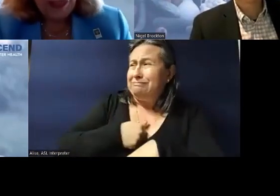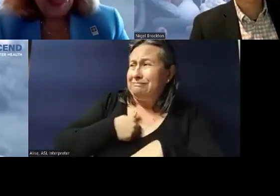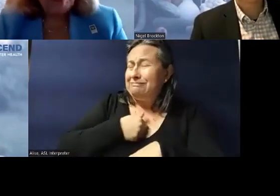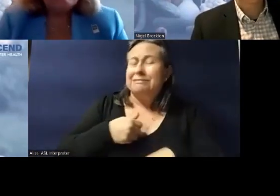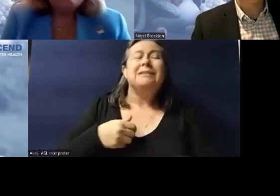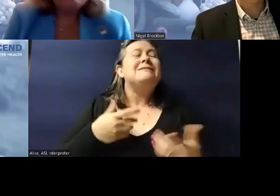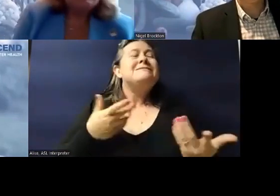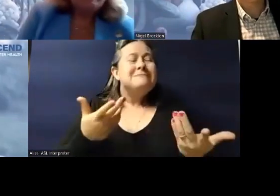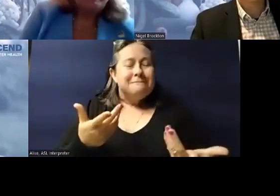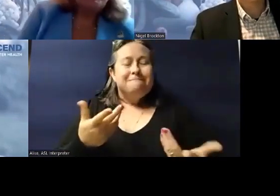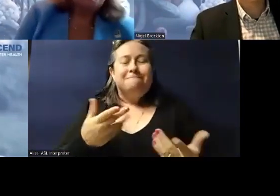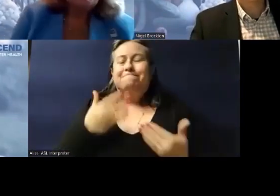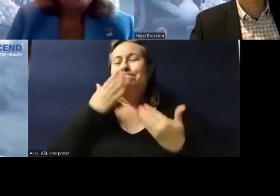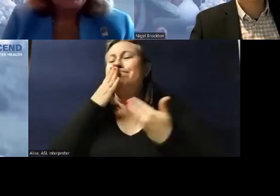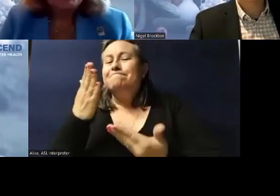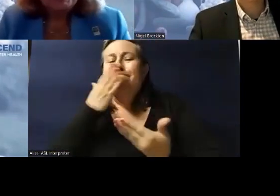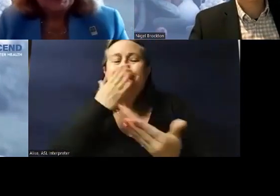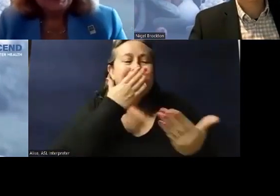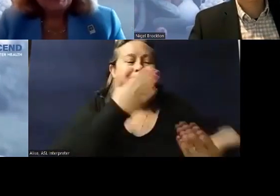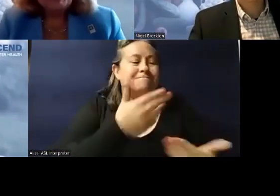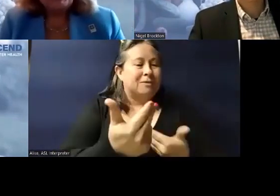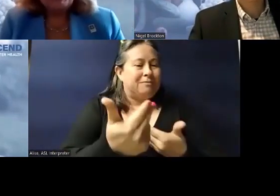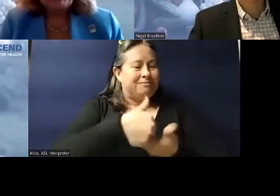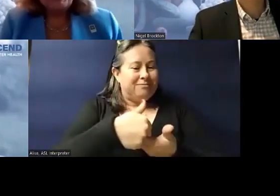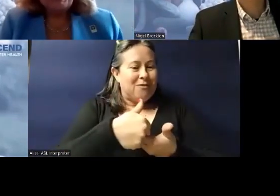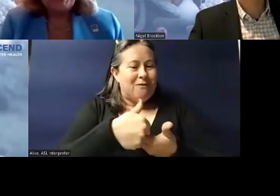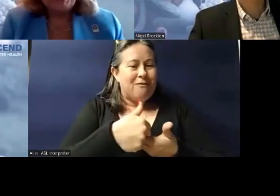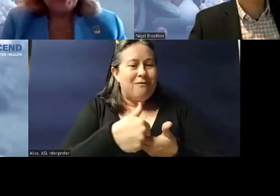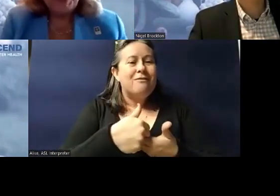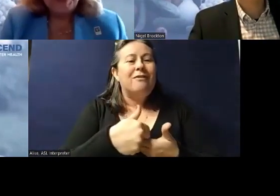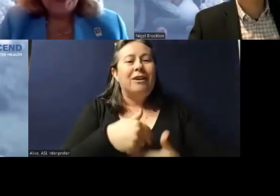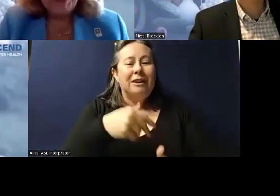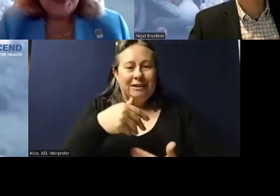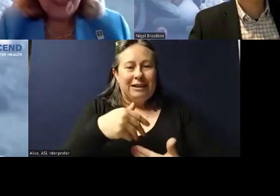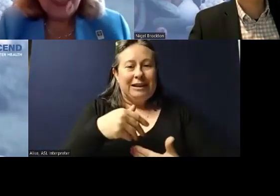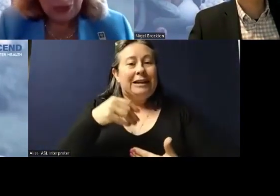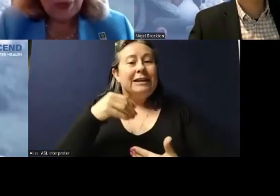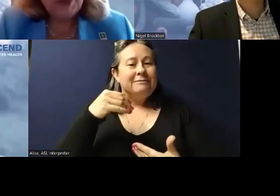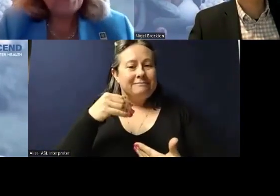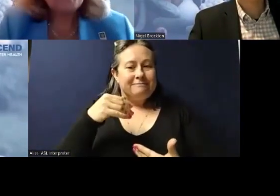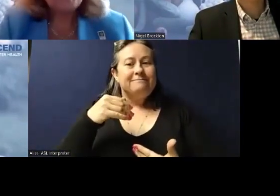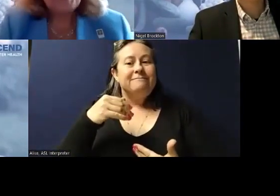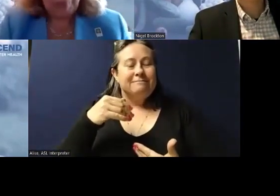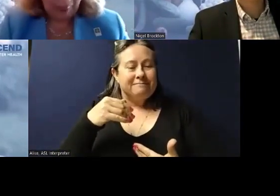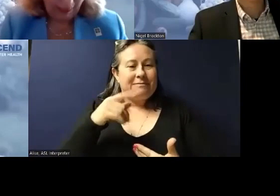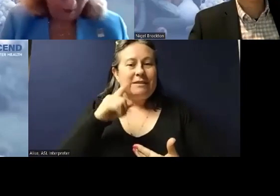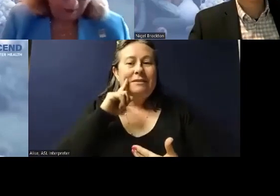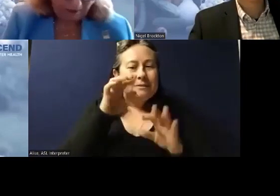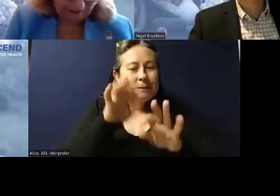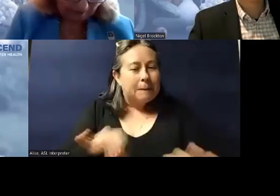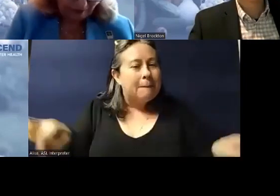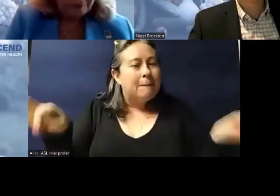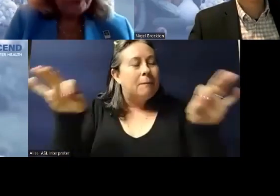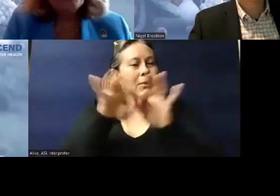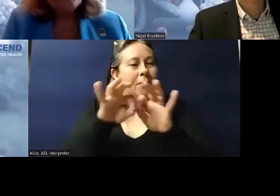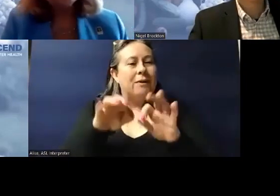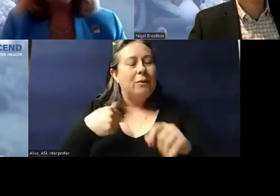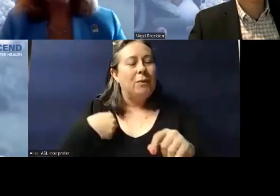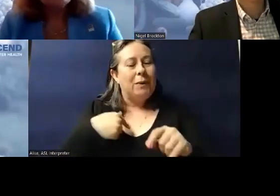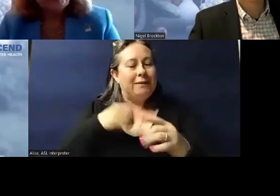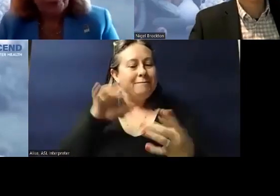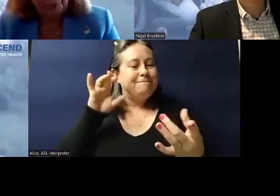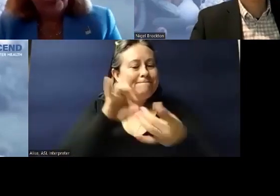us today. And absolutely, Fatima, let us know, send the invite. I think it's critically important that we connect